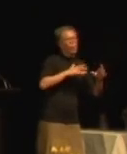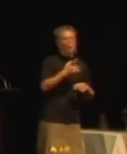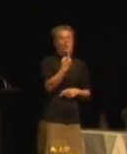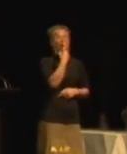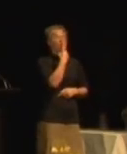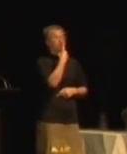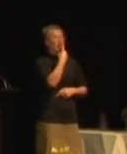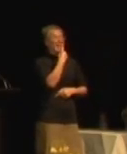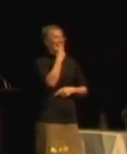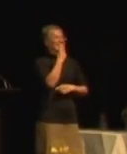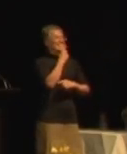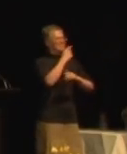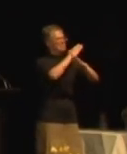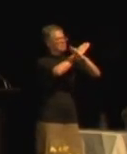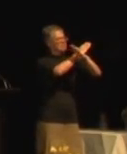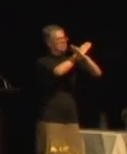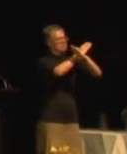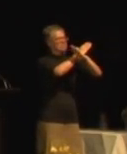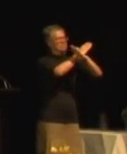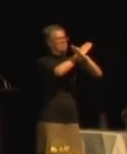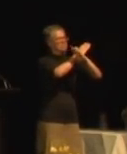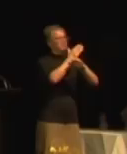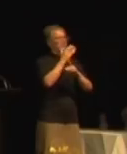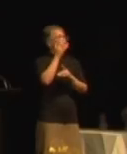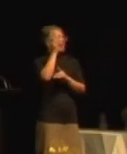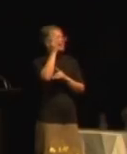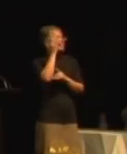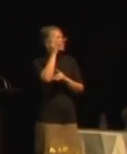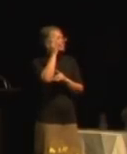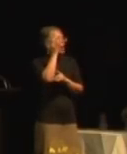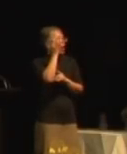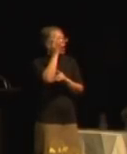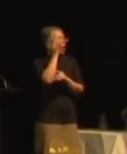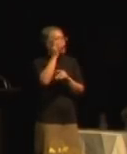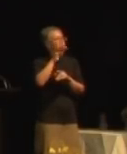absolutely no photos, yellow meant ask first, and green meant everything's okay.